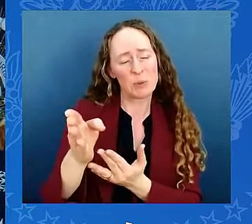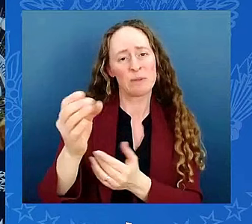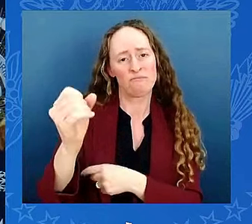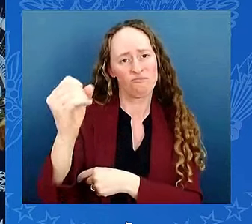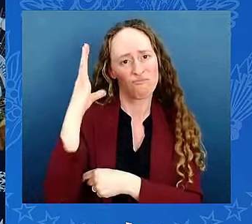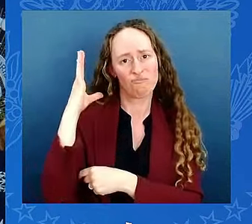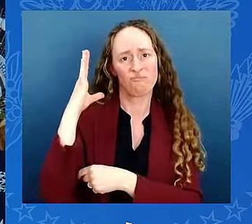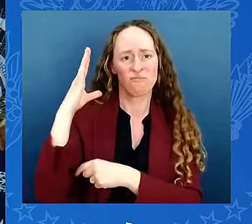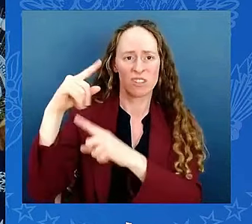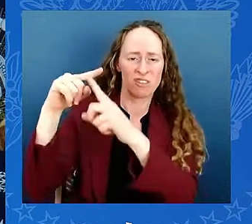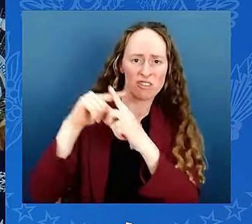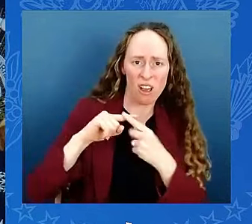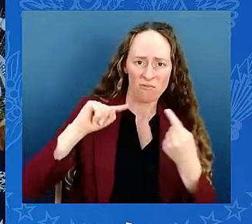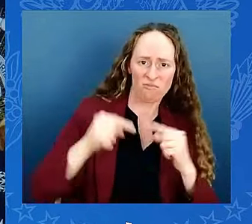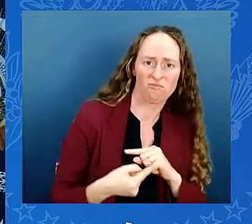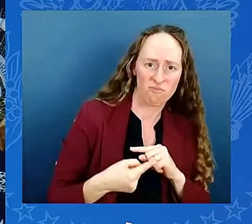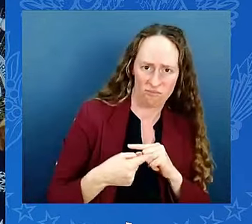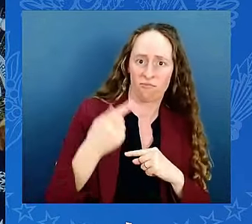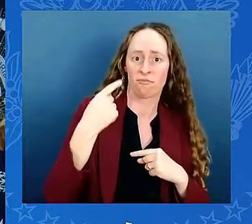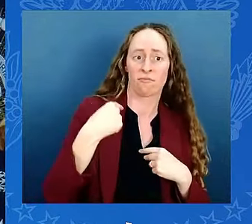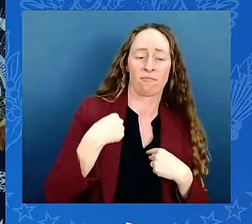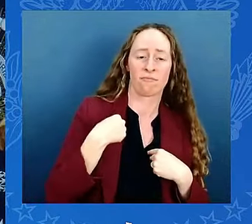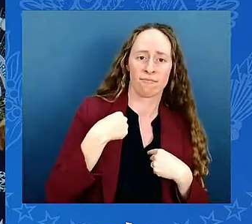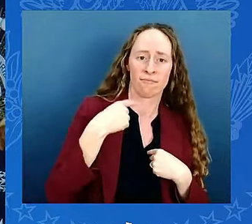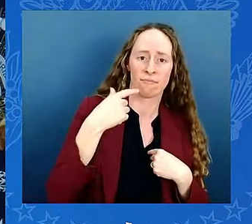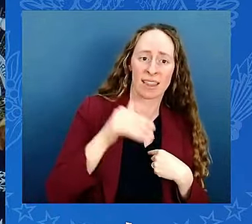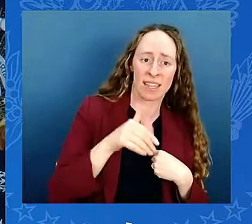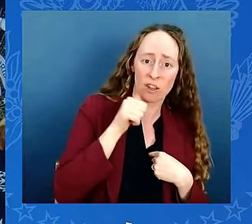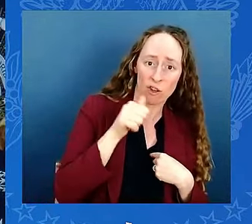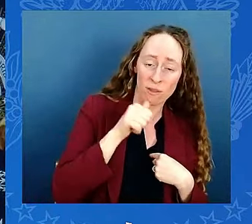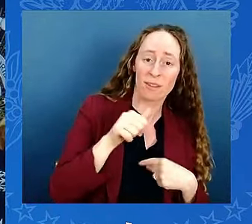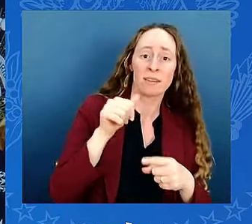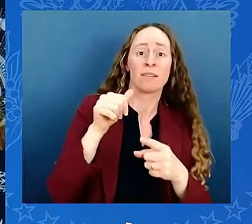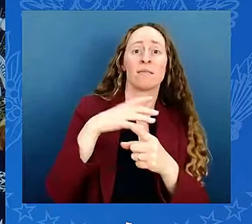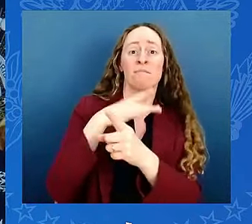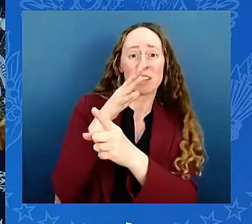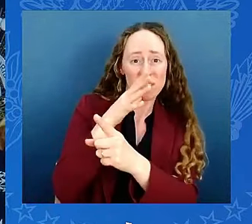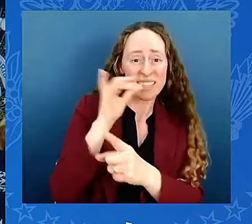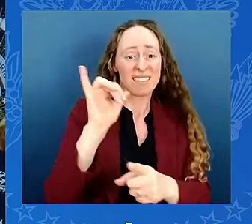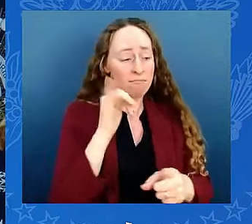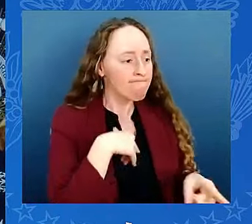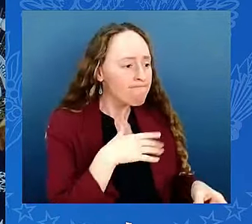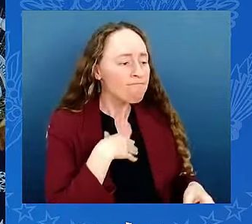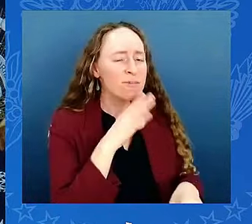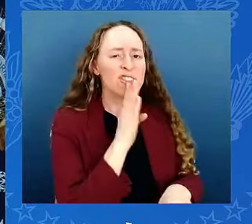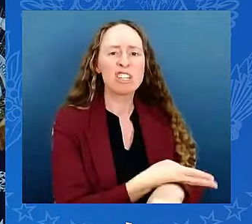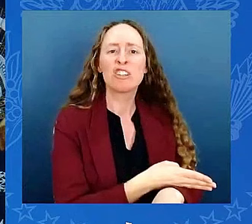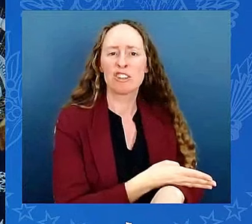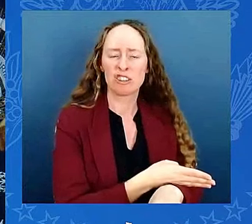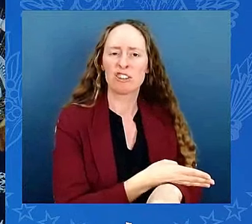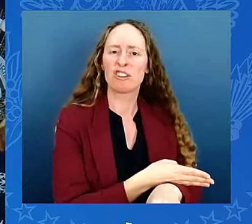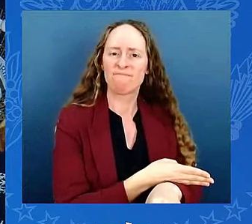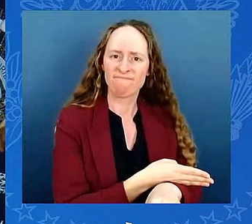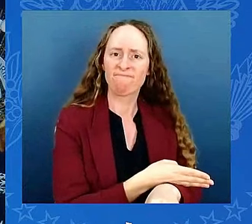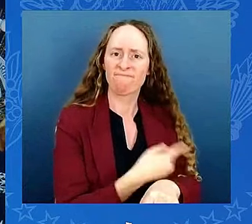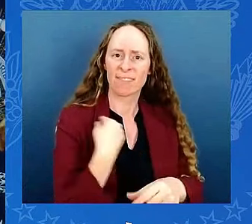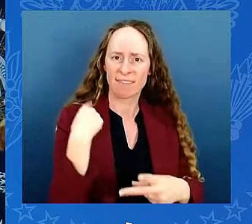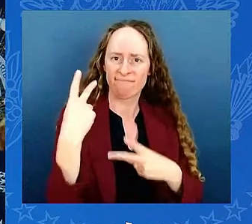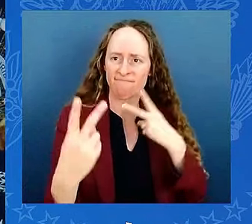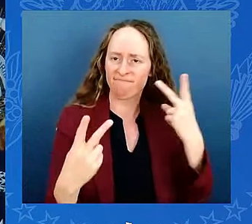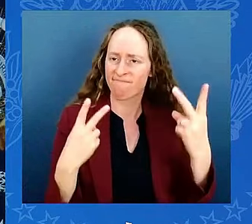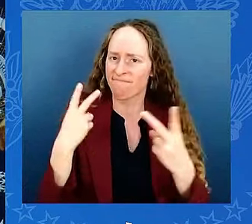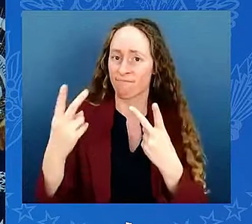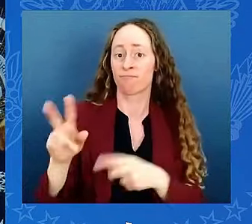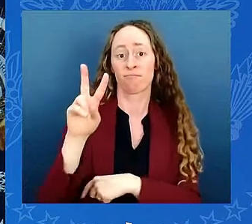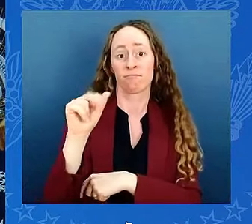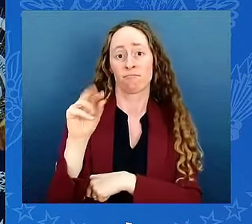know firsthand how critical the Violence Against Women's Act is to survivors everywhere. As a child, I remember